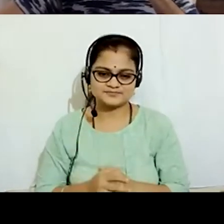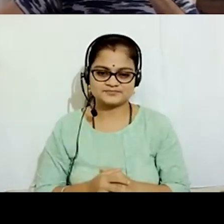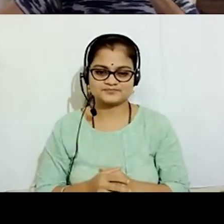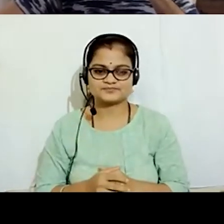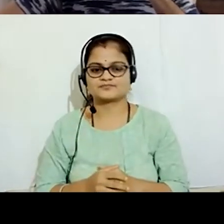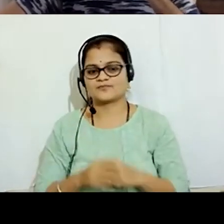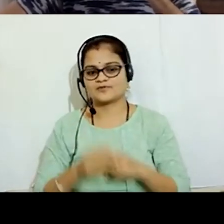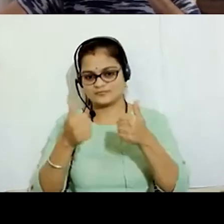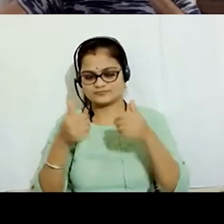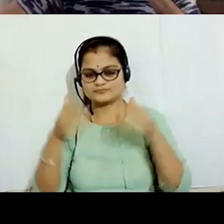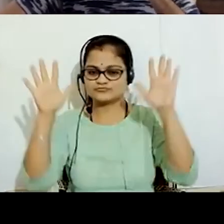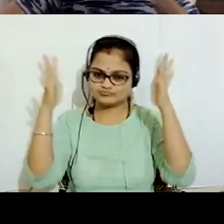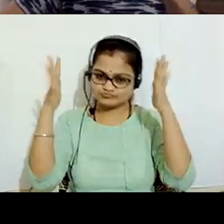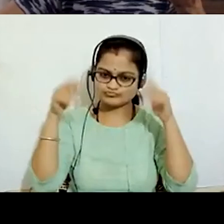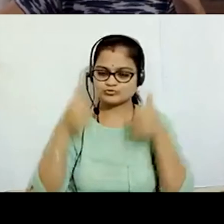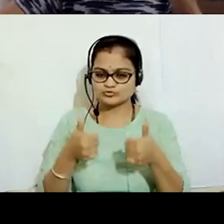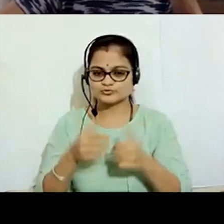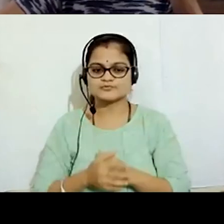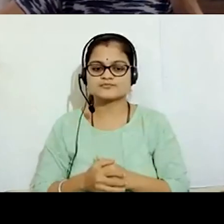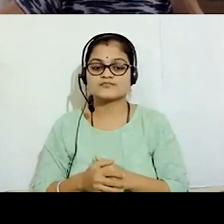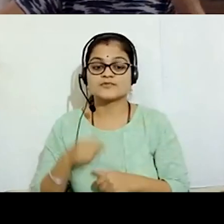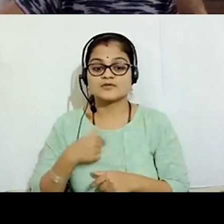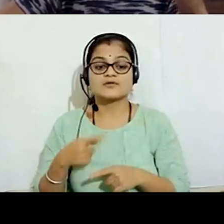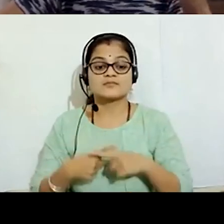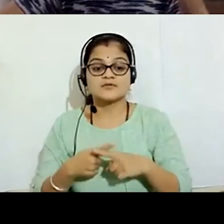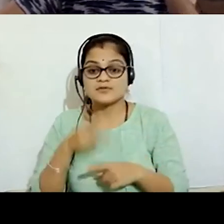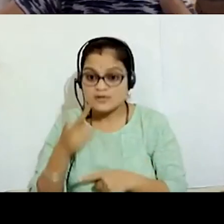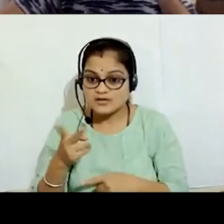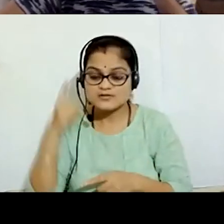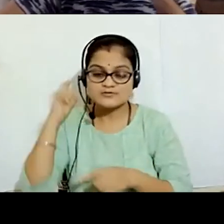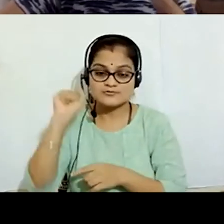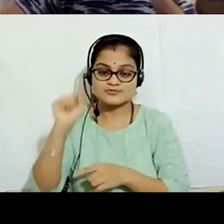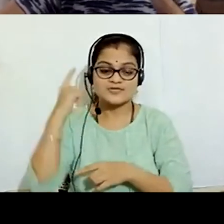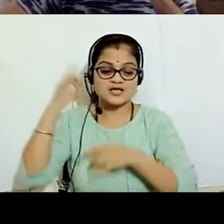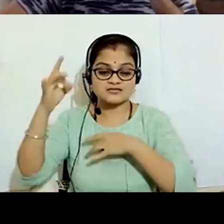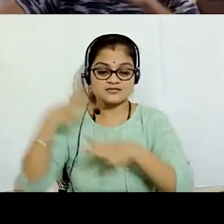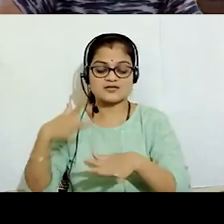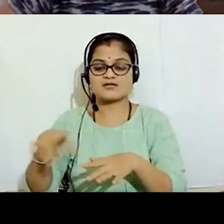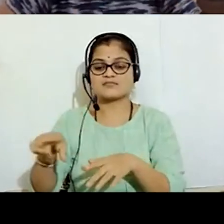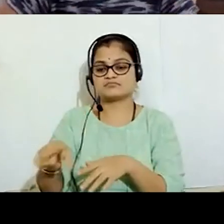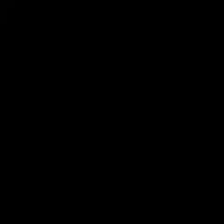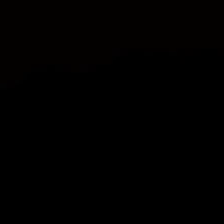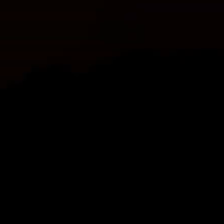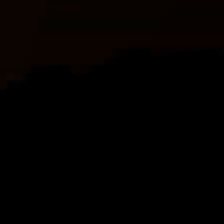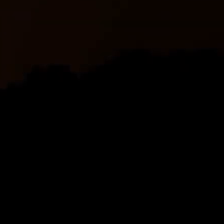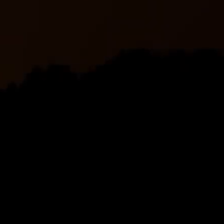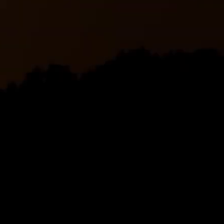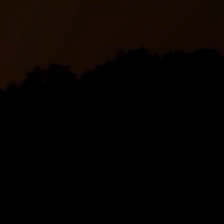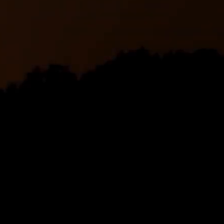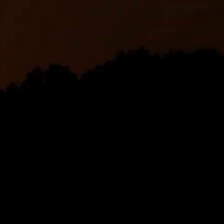Yeah, I think that's a great approach, and also being inspired by your city, by the sounds. I think it's exactly. Yeah.